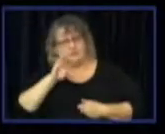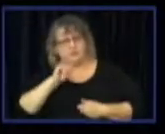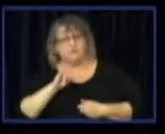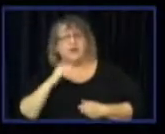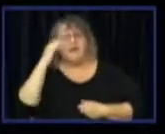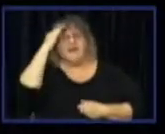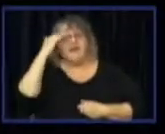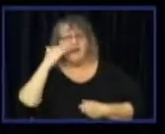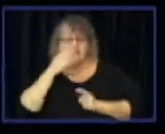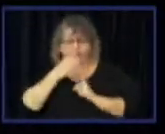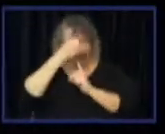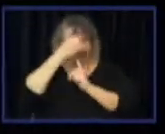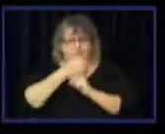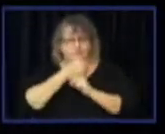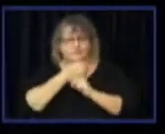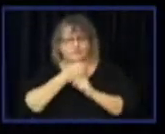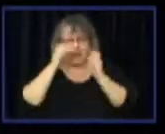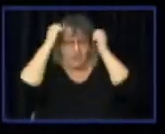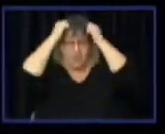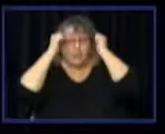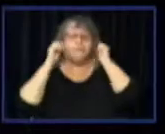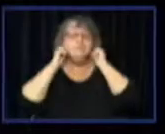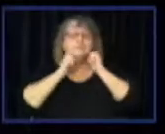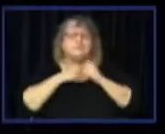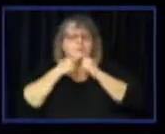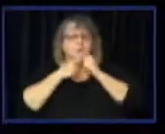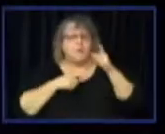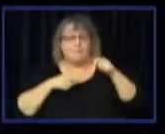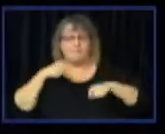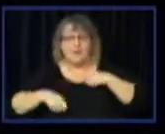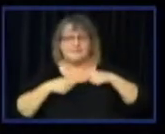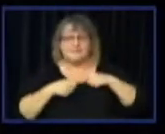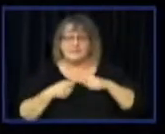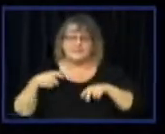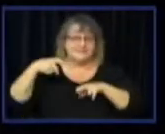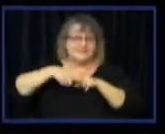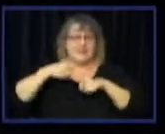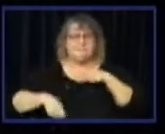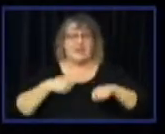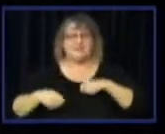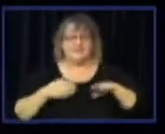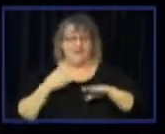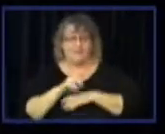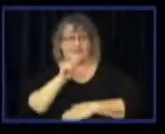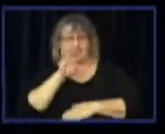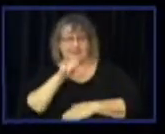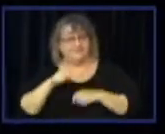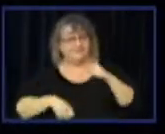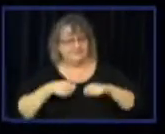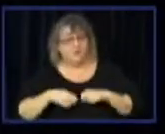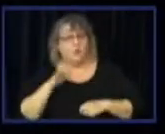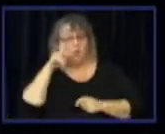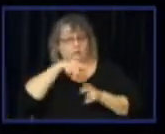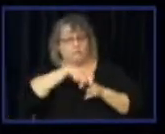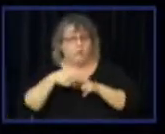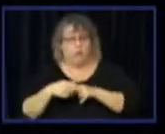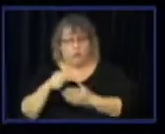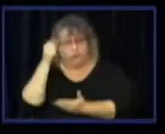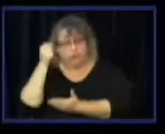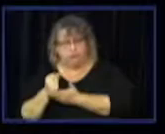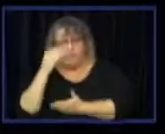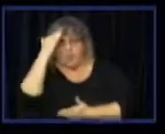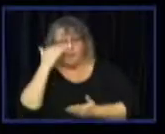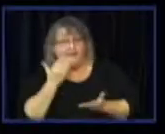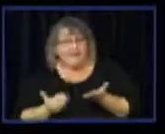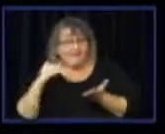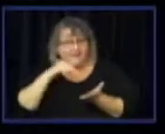are important. I wouldn't recommend you go out and ride your bike immediately after a brain injury, because you're more likely to actually fall and have